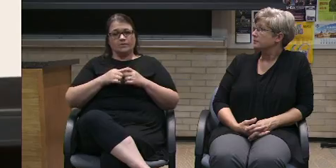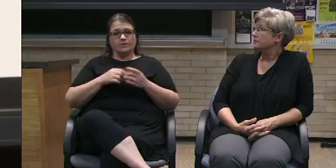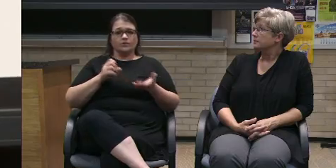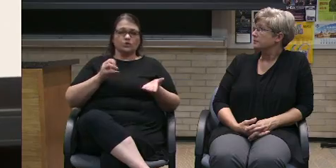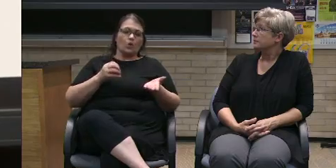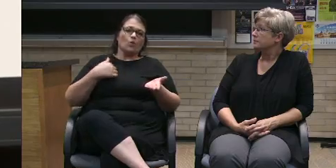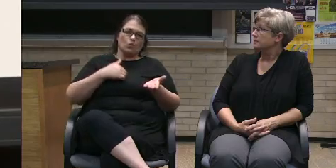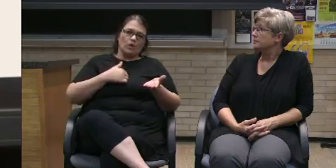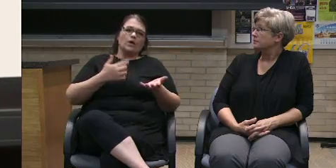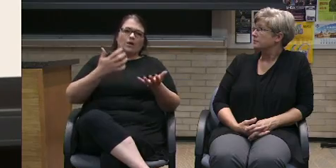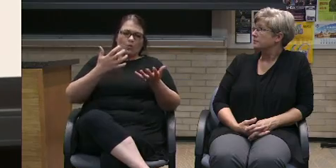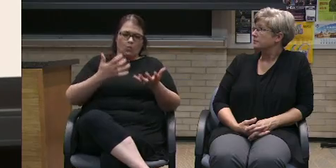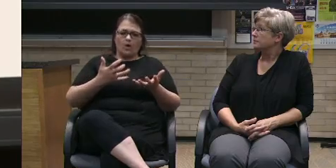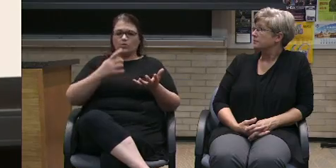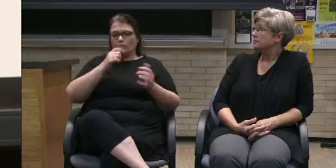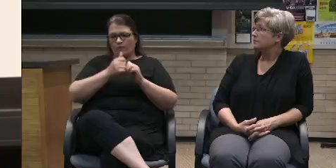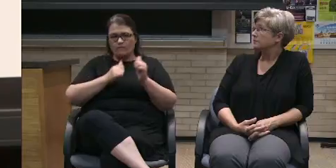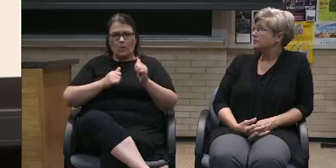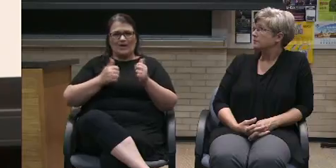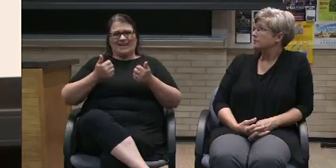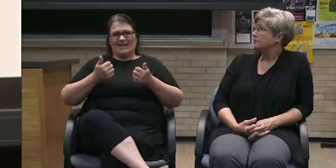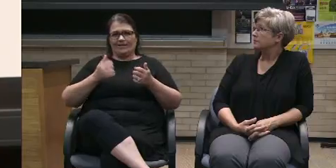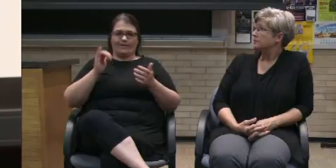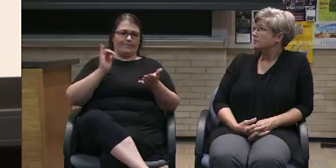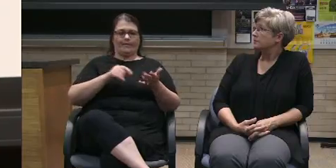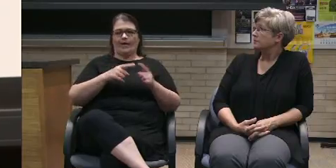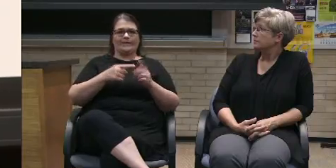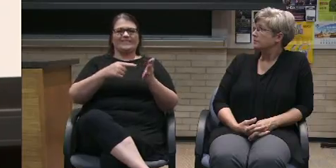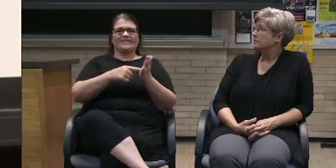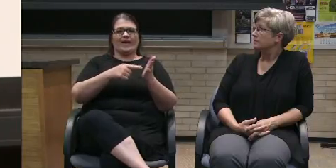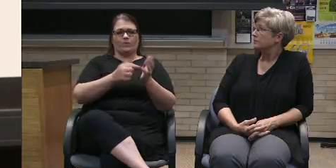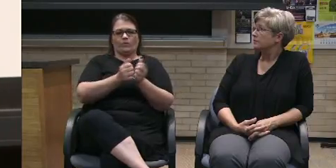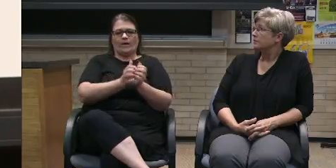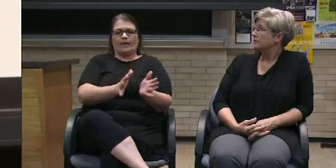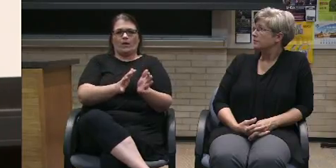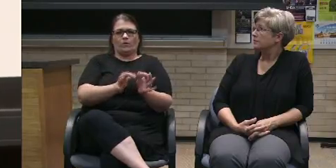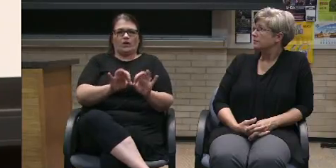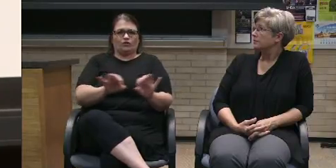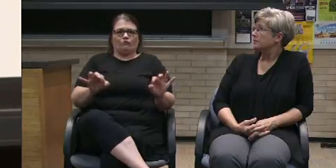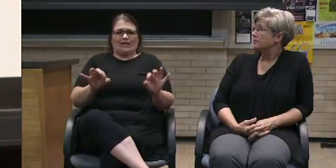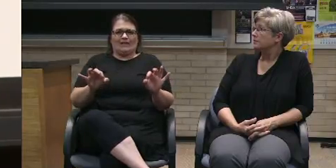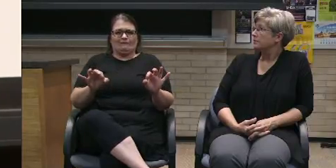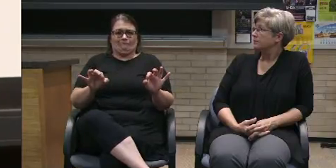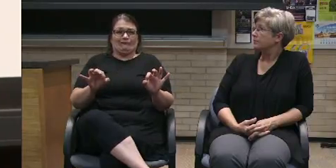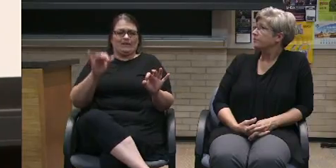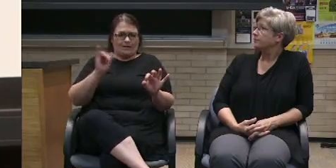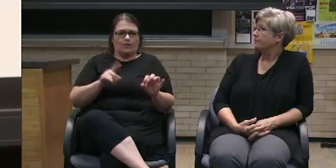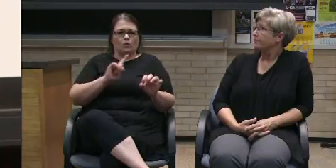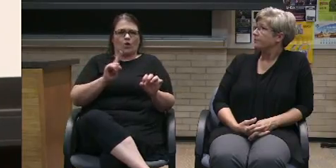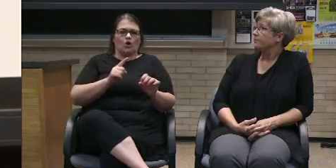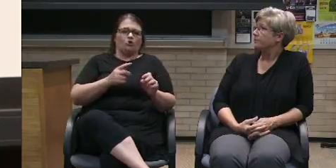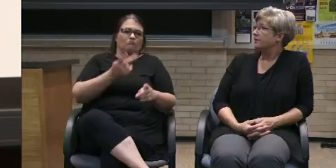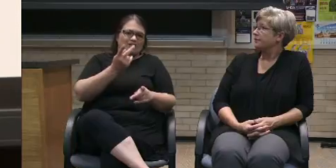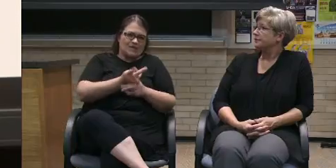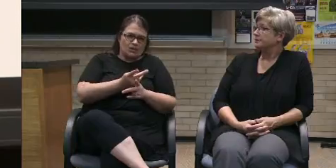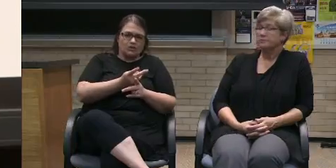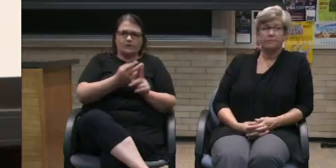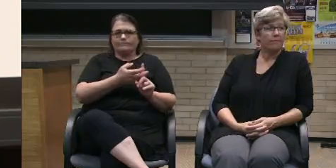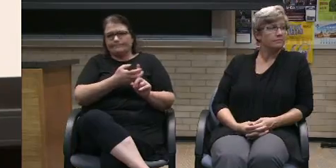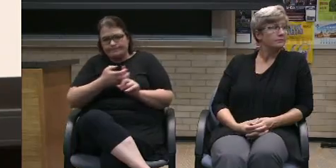to avoid, to the extent possible, debt without degree. And that's where the retention and completion agenda comes into